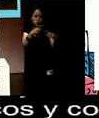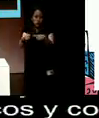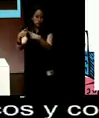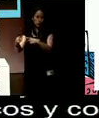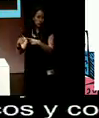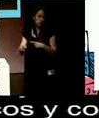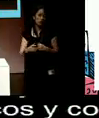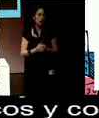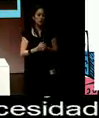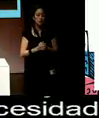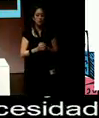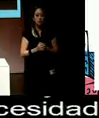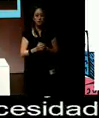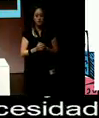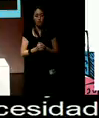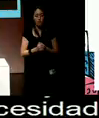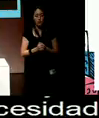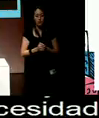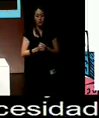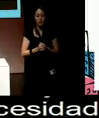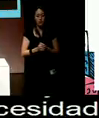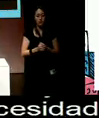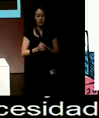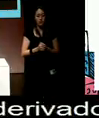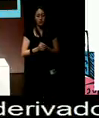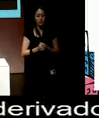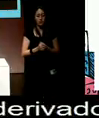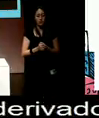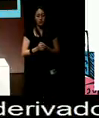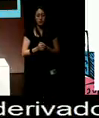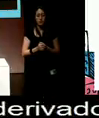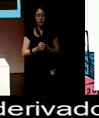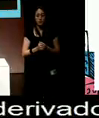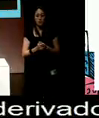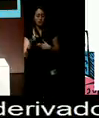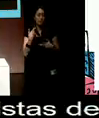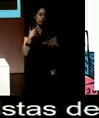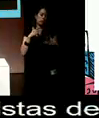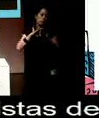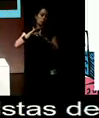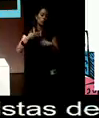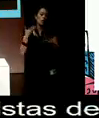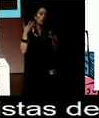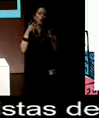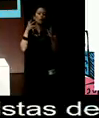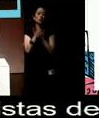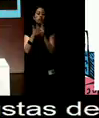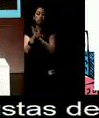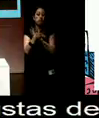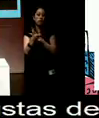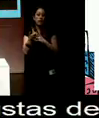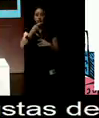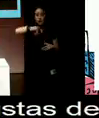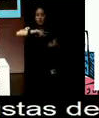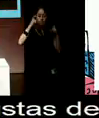to fulfill the new needs of the future tourists. To summarize, I would like to say that we